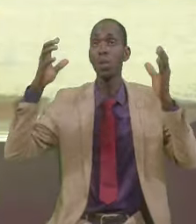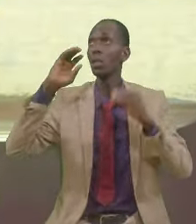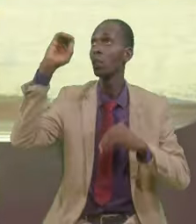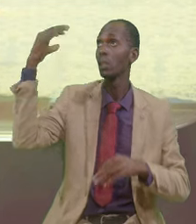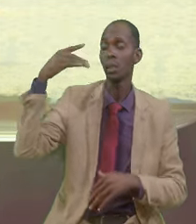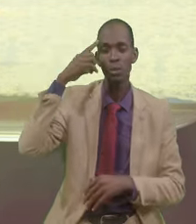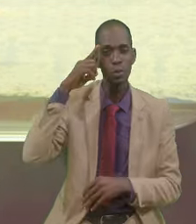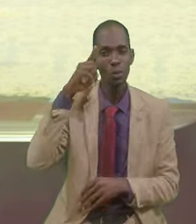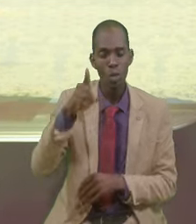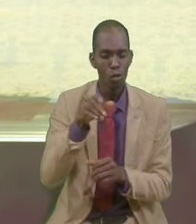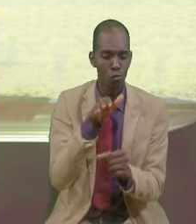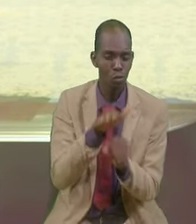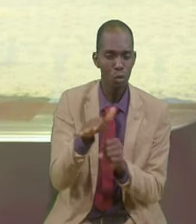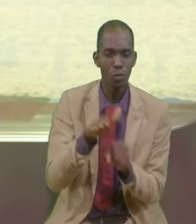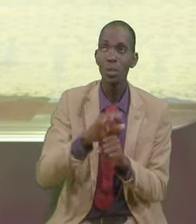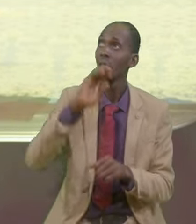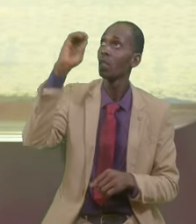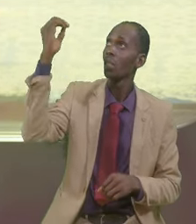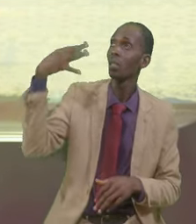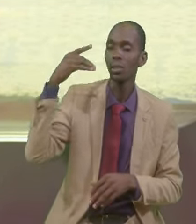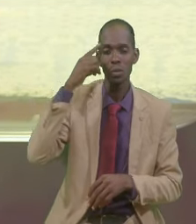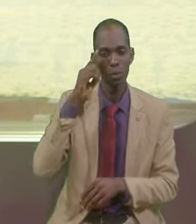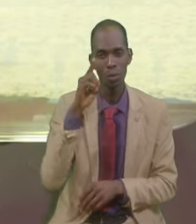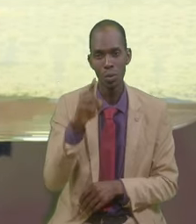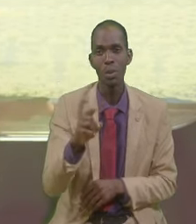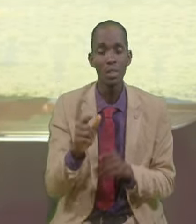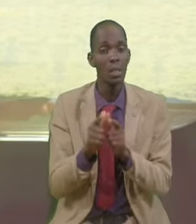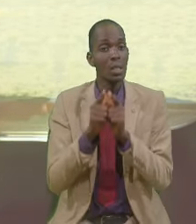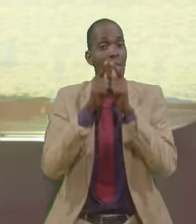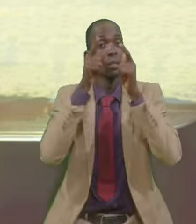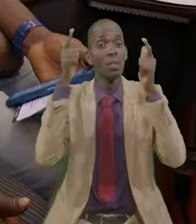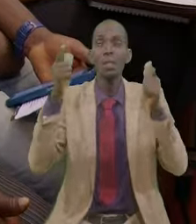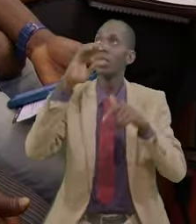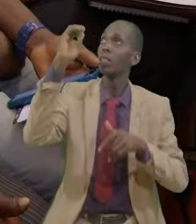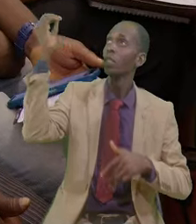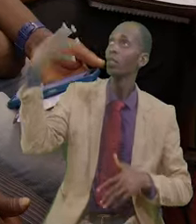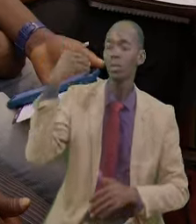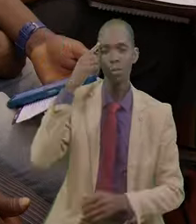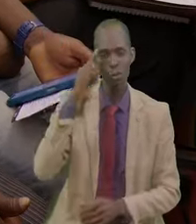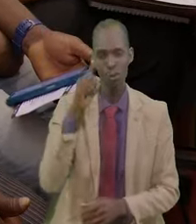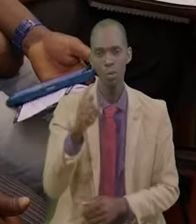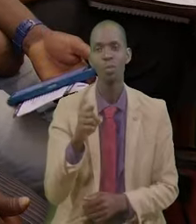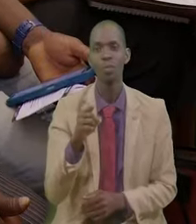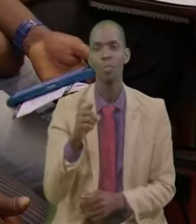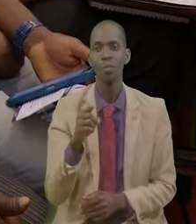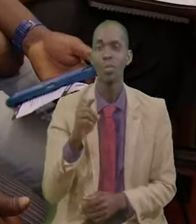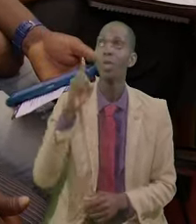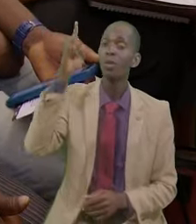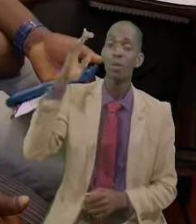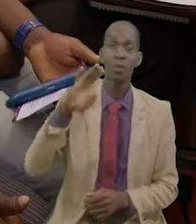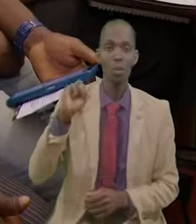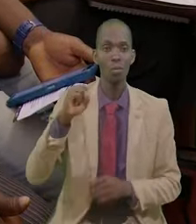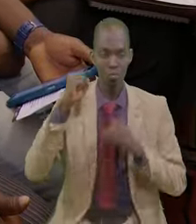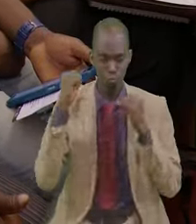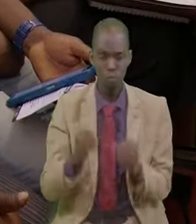you. Sufficient grace for you. Great grace for you. God's